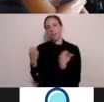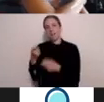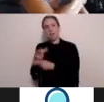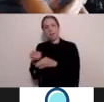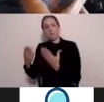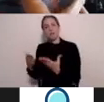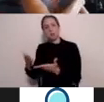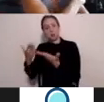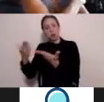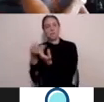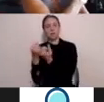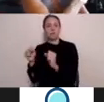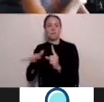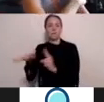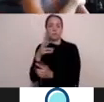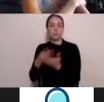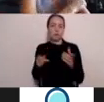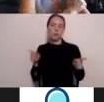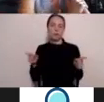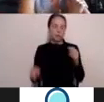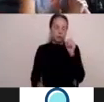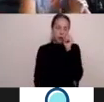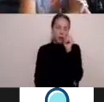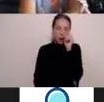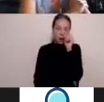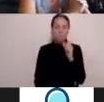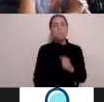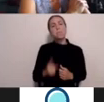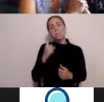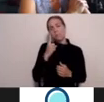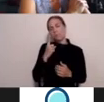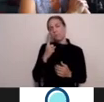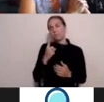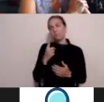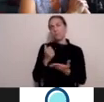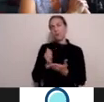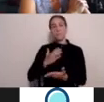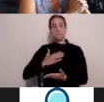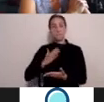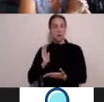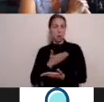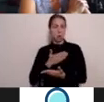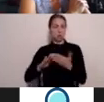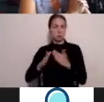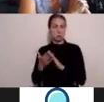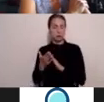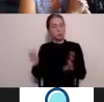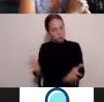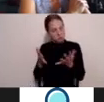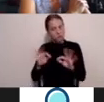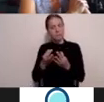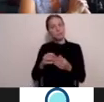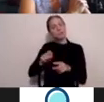families. What I think has been helpful in our community is to encourage families to call ahead to